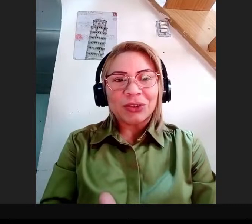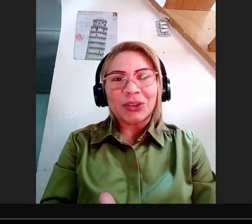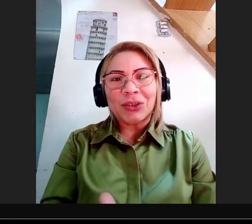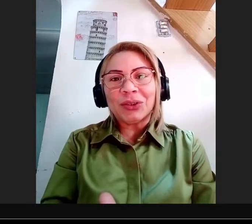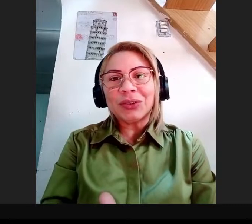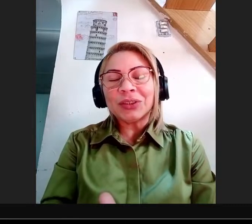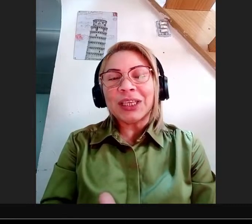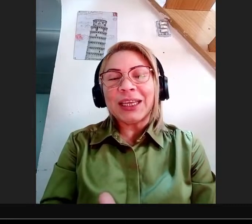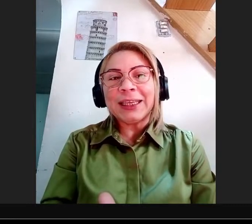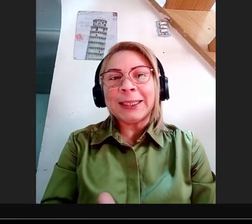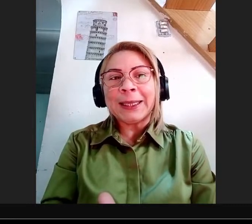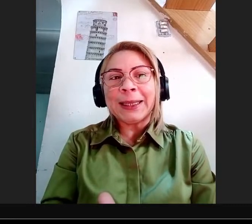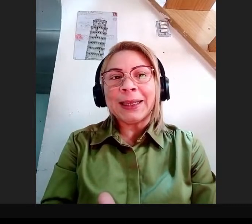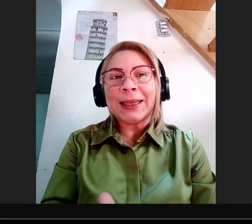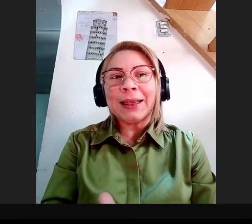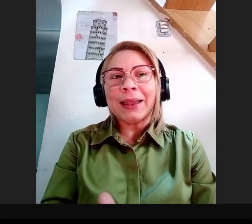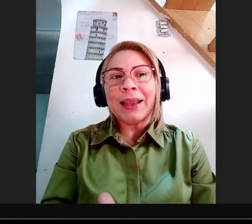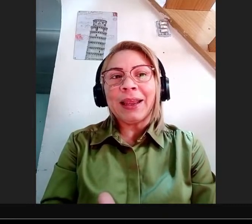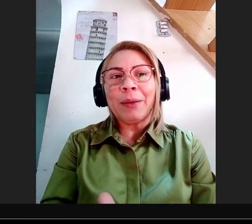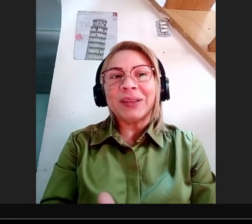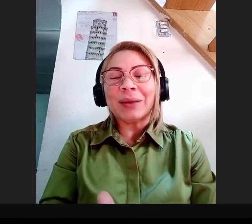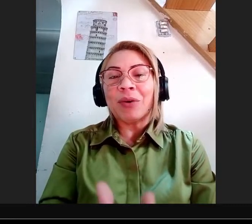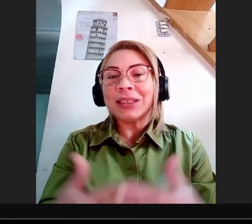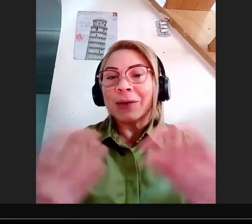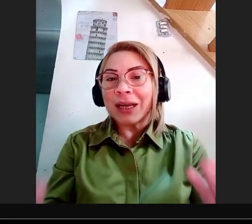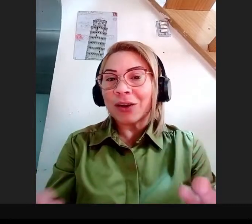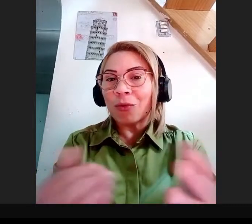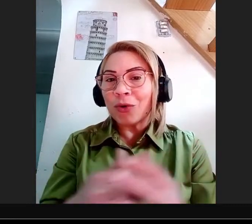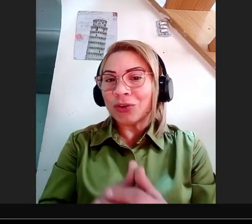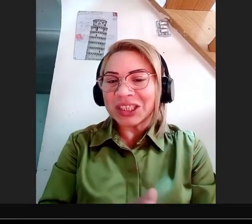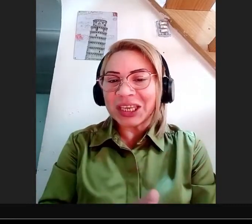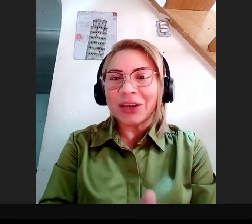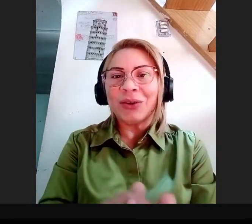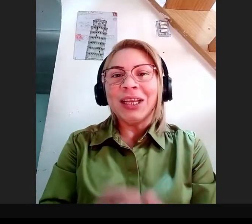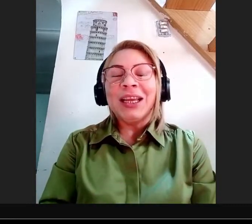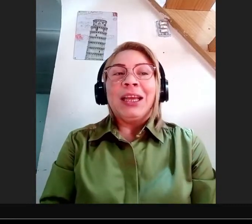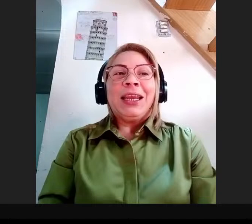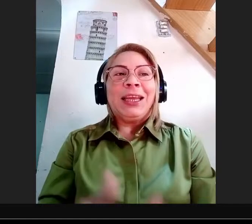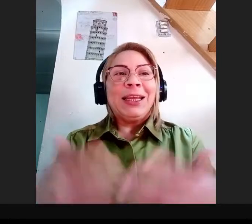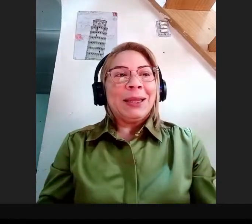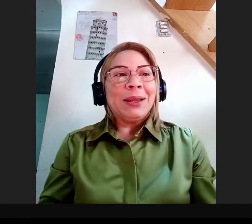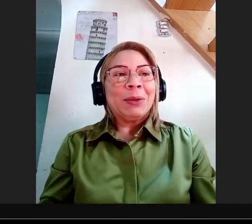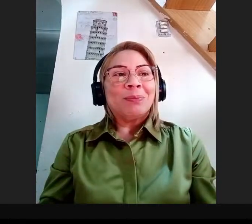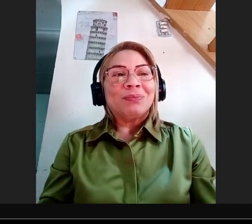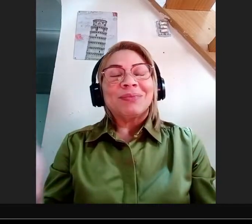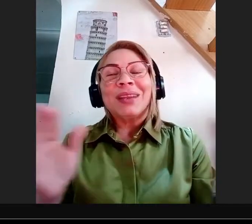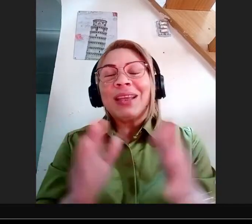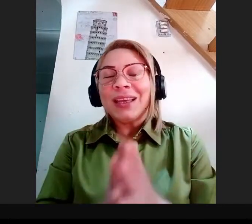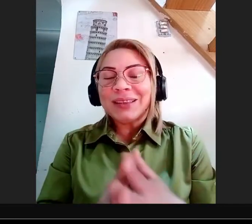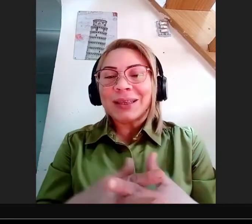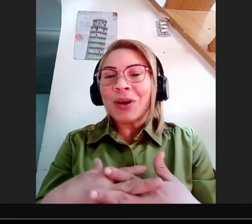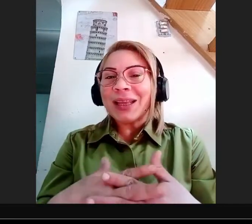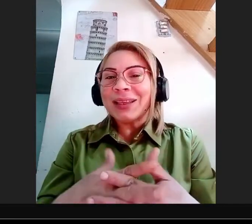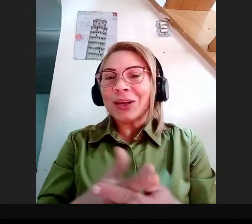due to forced labor in the agricultural sector. We started working